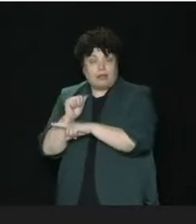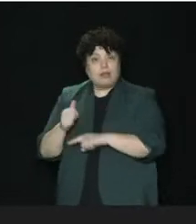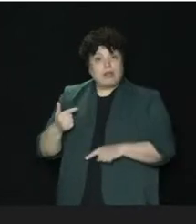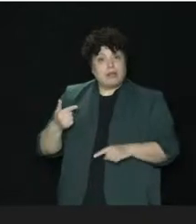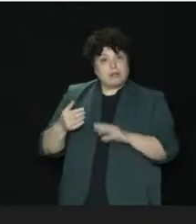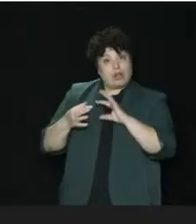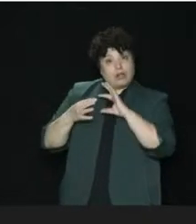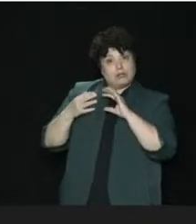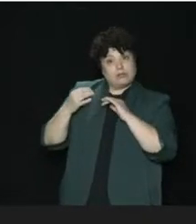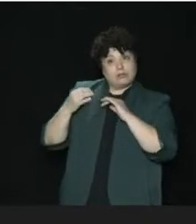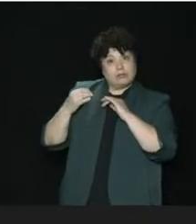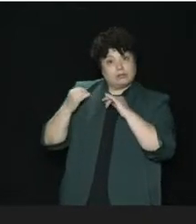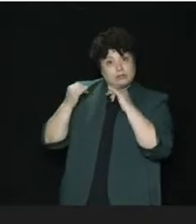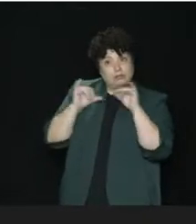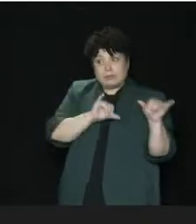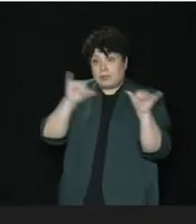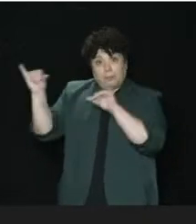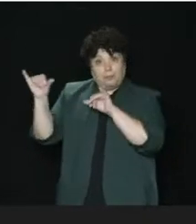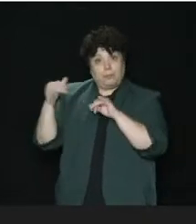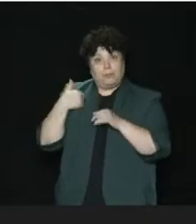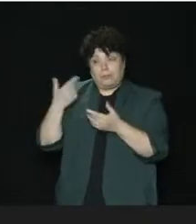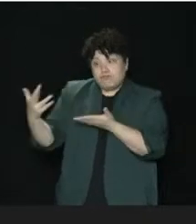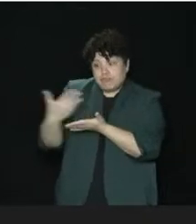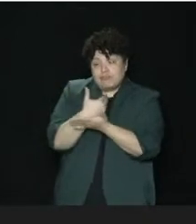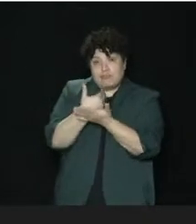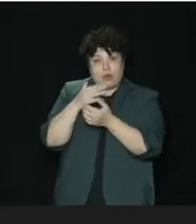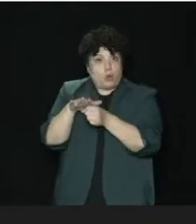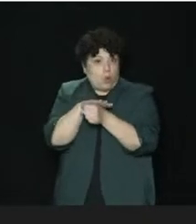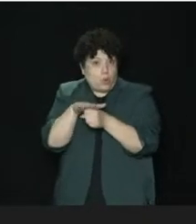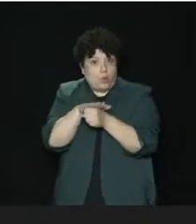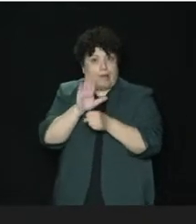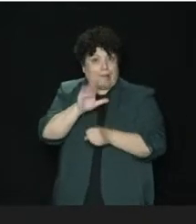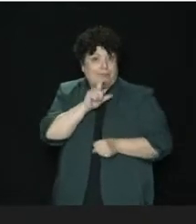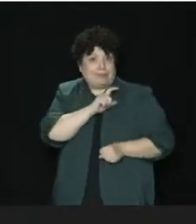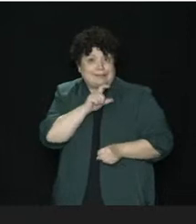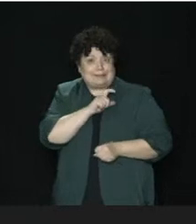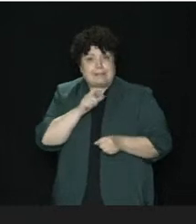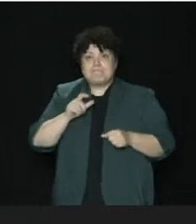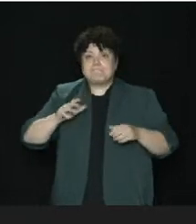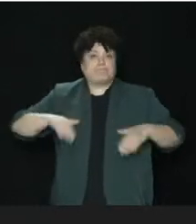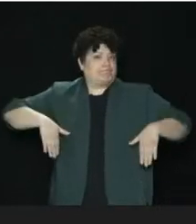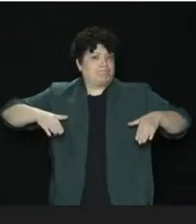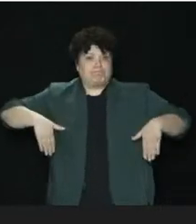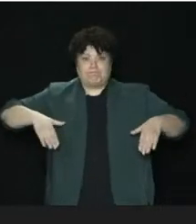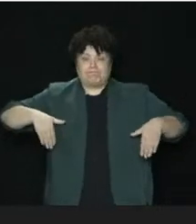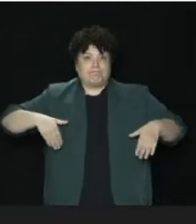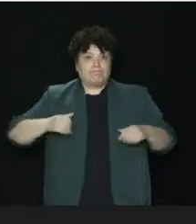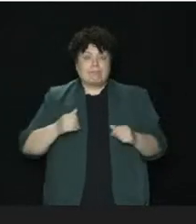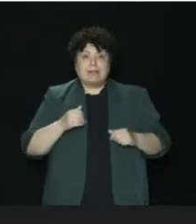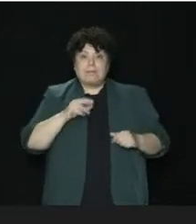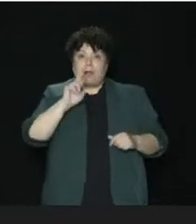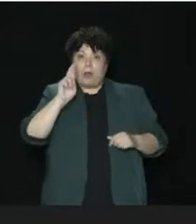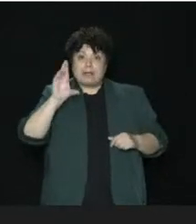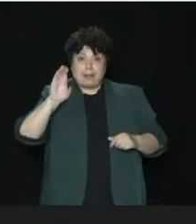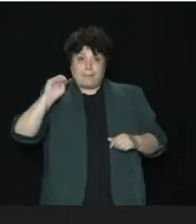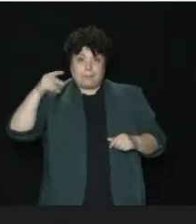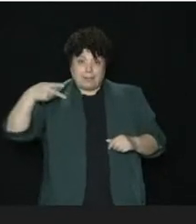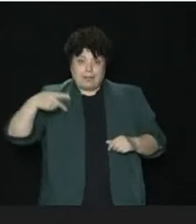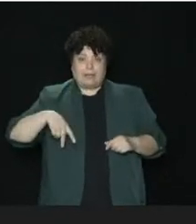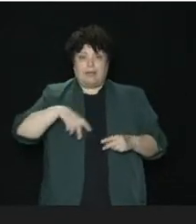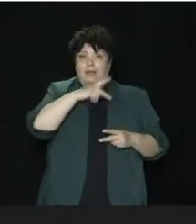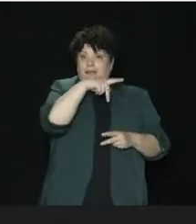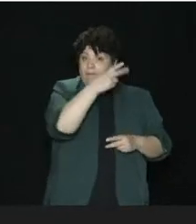access to the data of the local enforcement actions. But like I said, Yes, the RCMP and